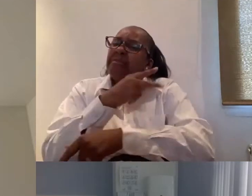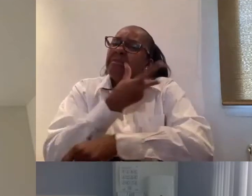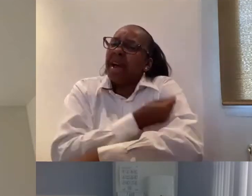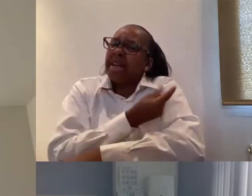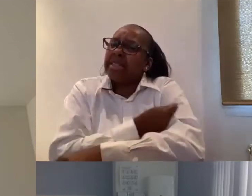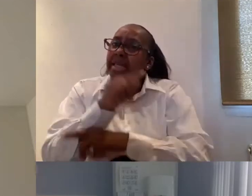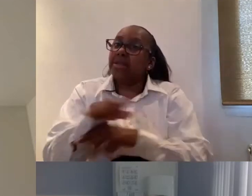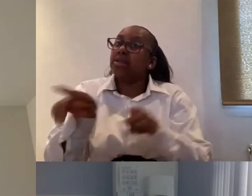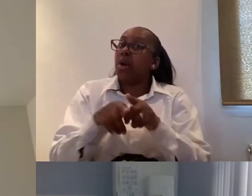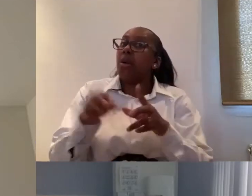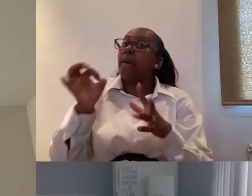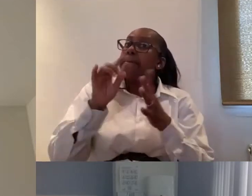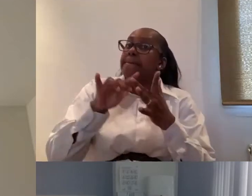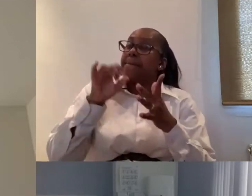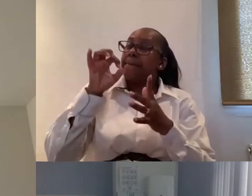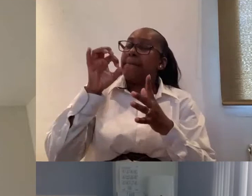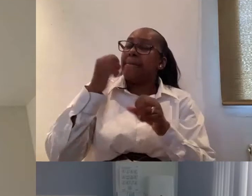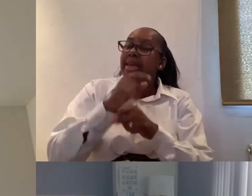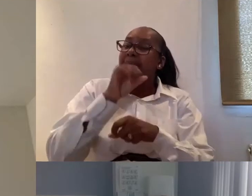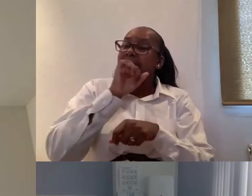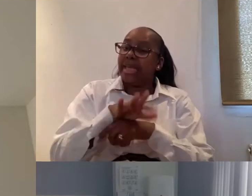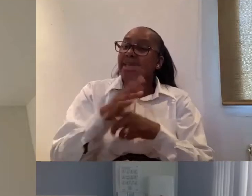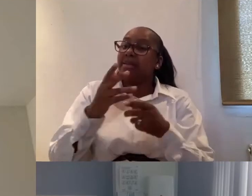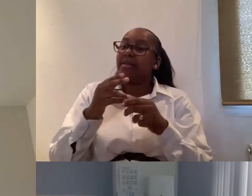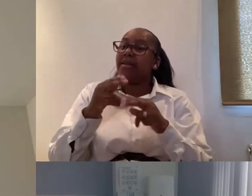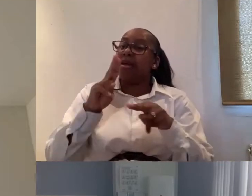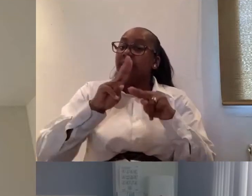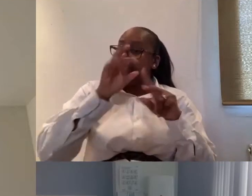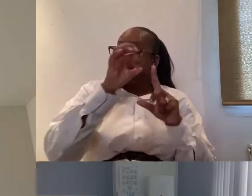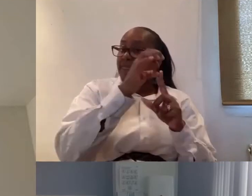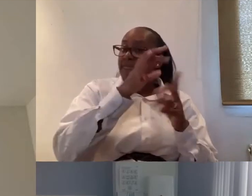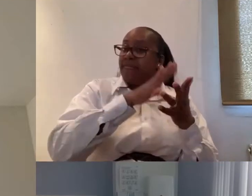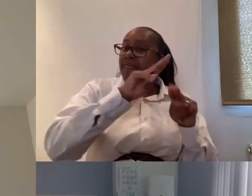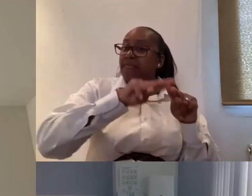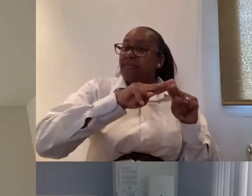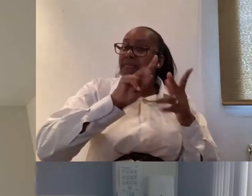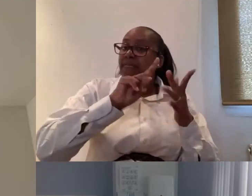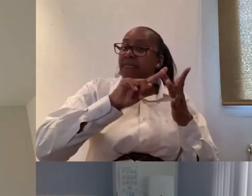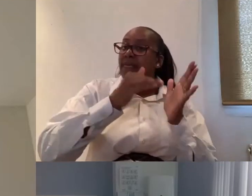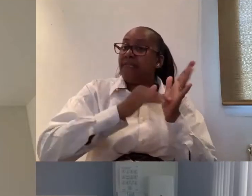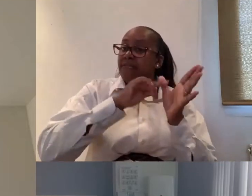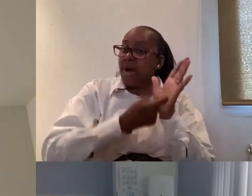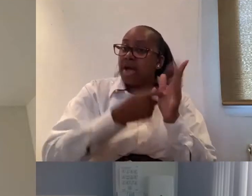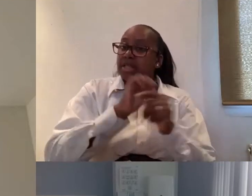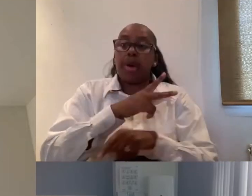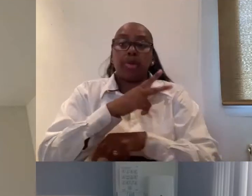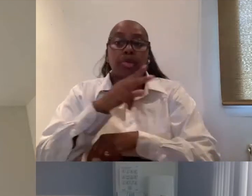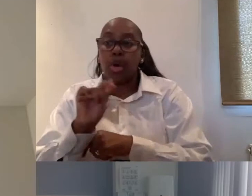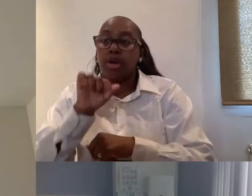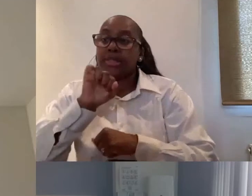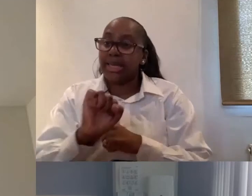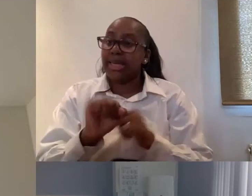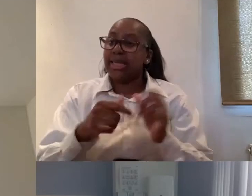in Pfizer, but it's not in Oxford. So my personal advice, if you've had an anaphylactic reaction to a vaccine